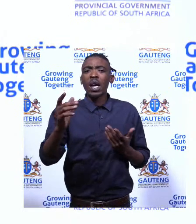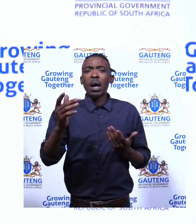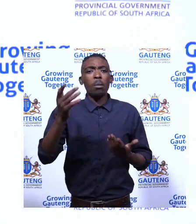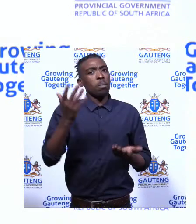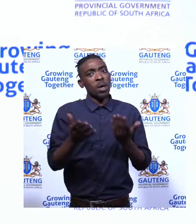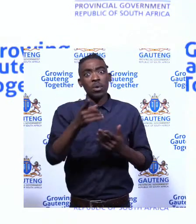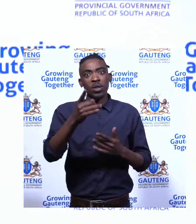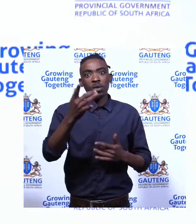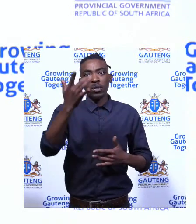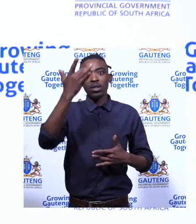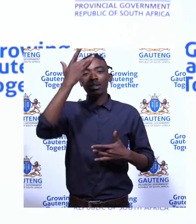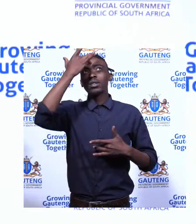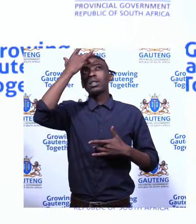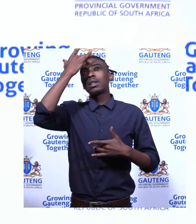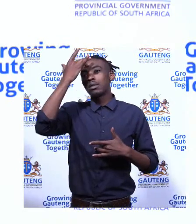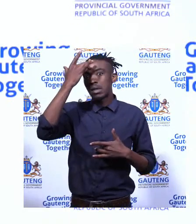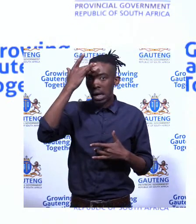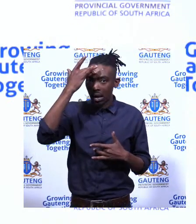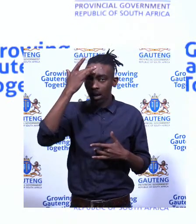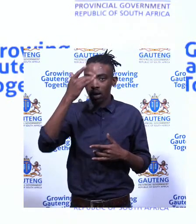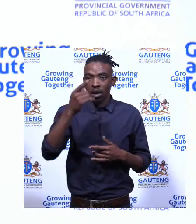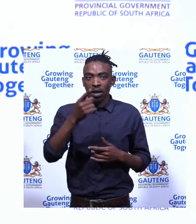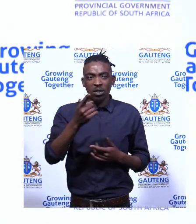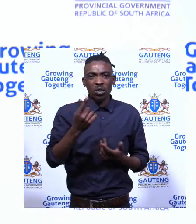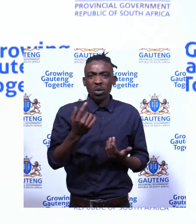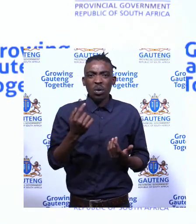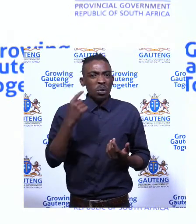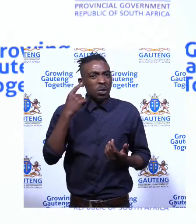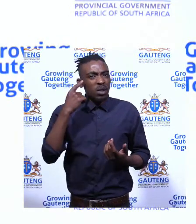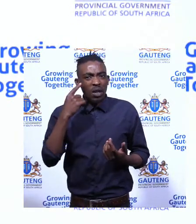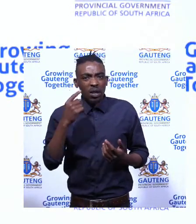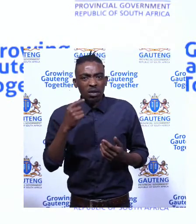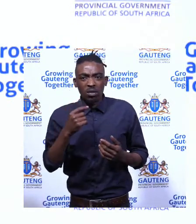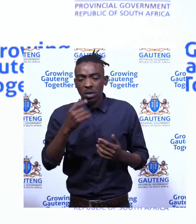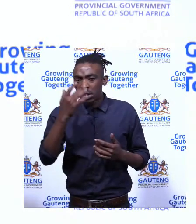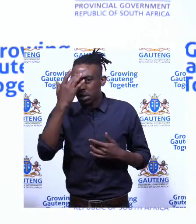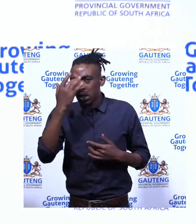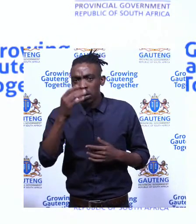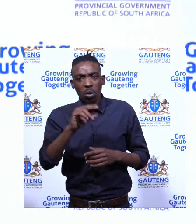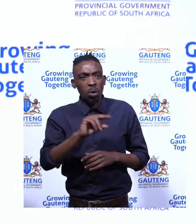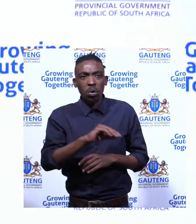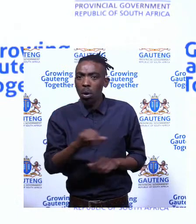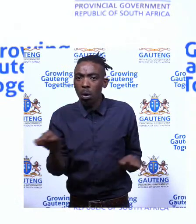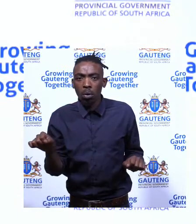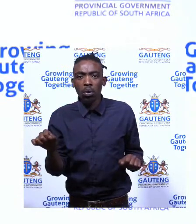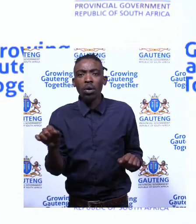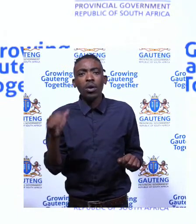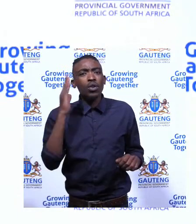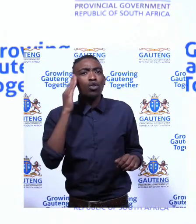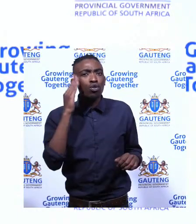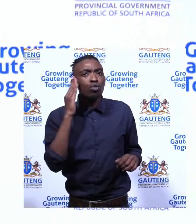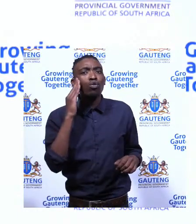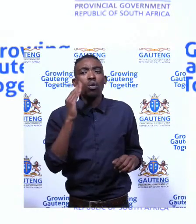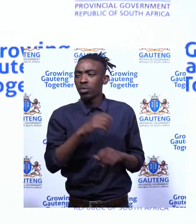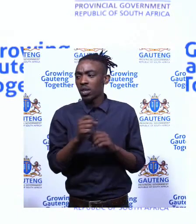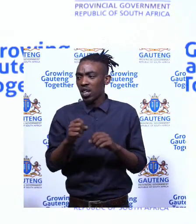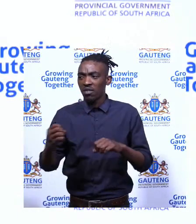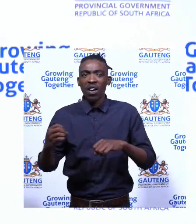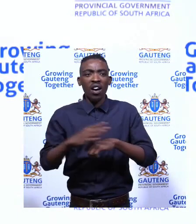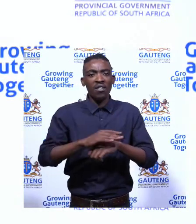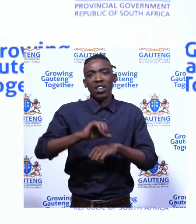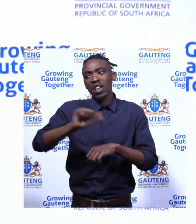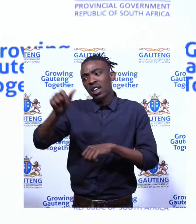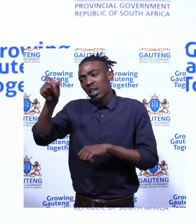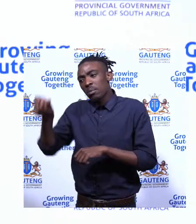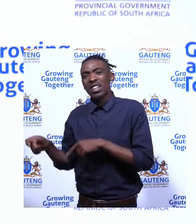you have a disease and you have not yet been diagnosed, you would also be able to protect another person who's next